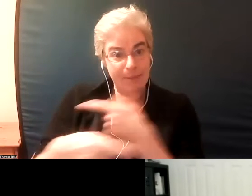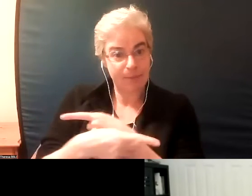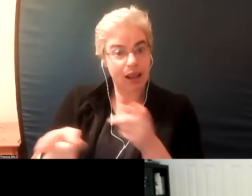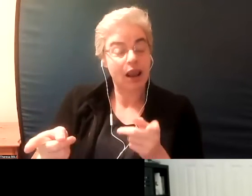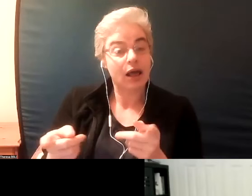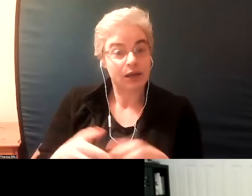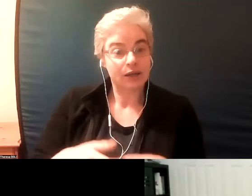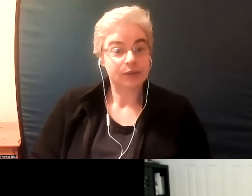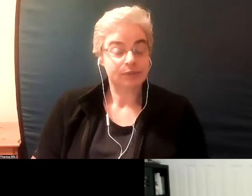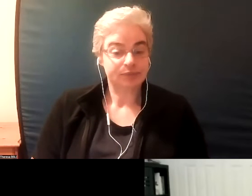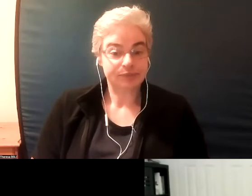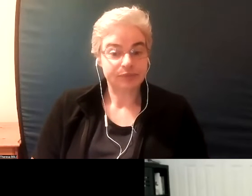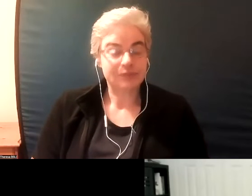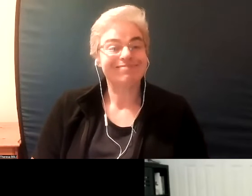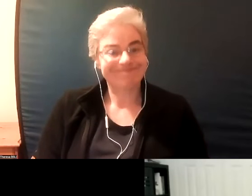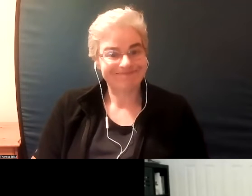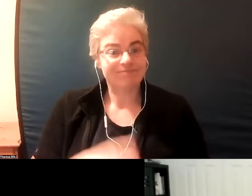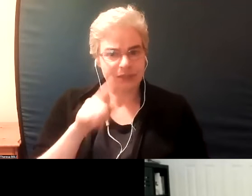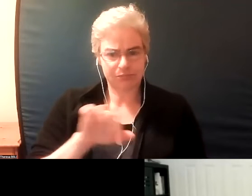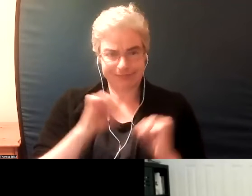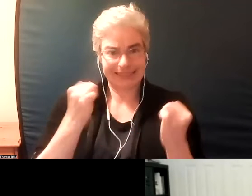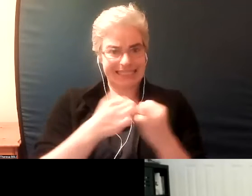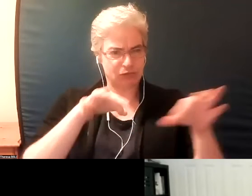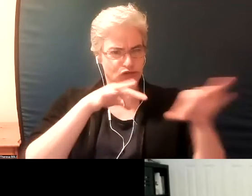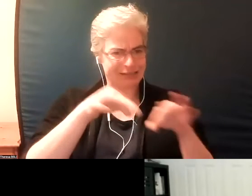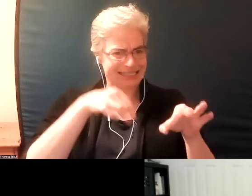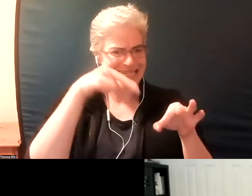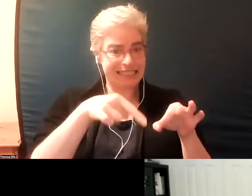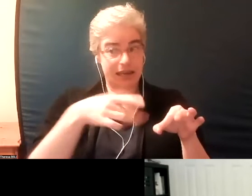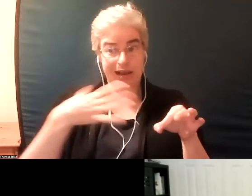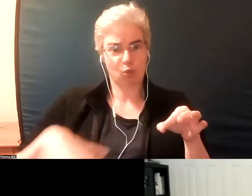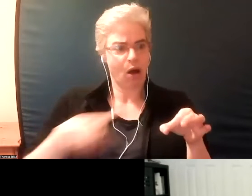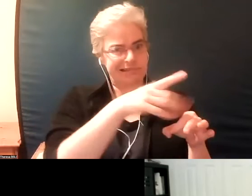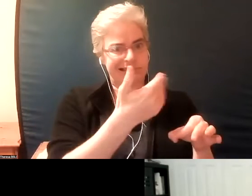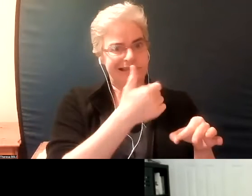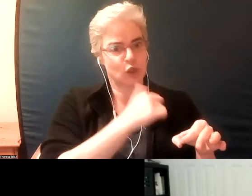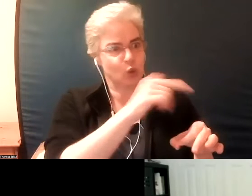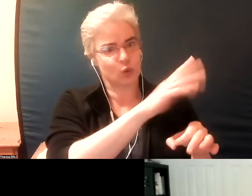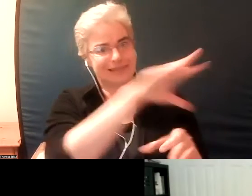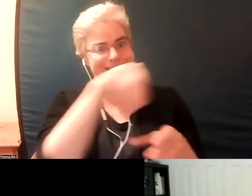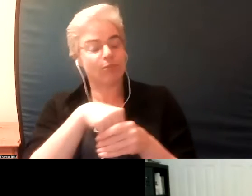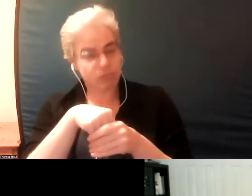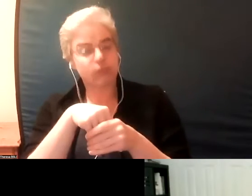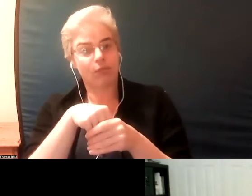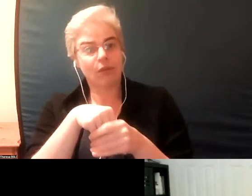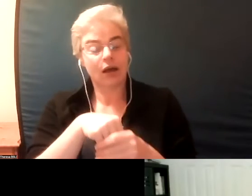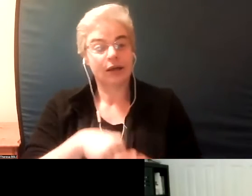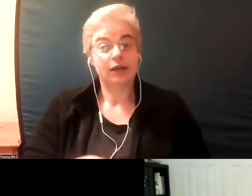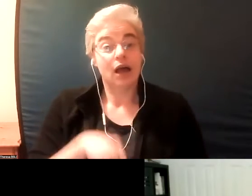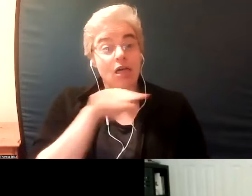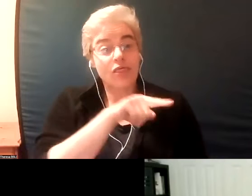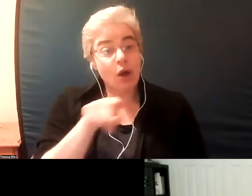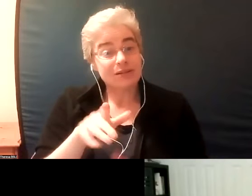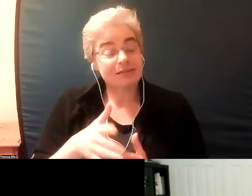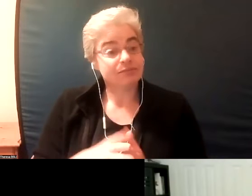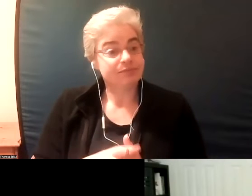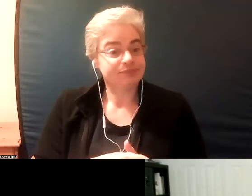that strategic teams would want. And I think that those kind of